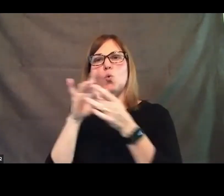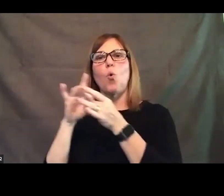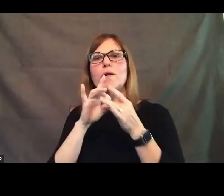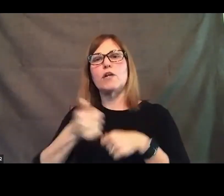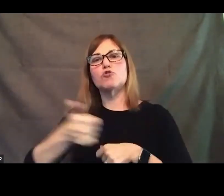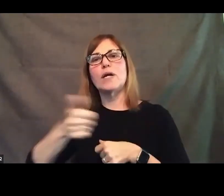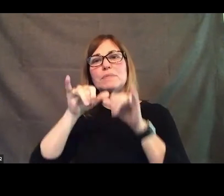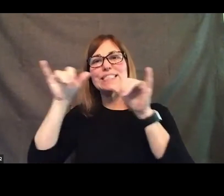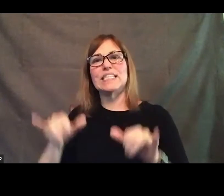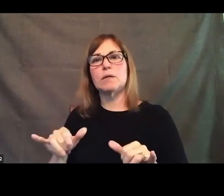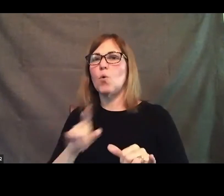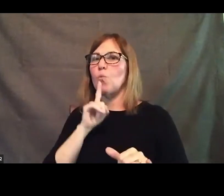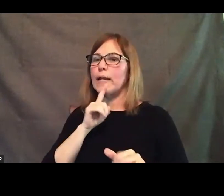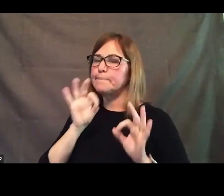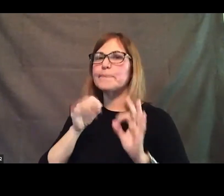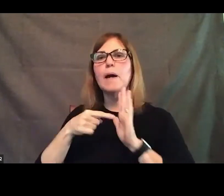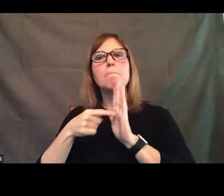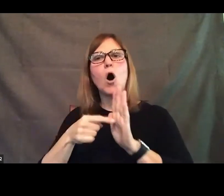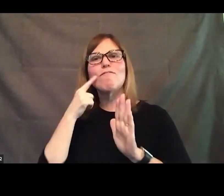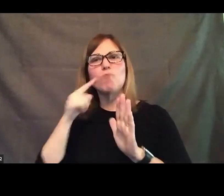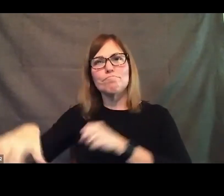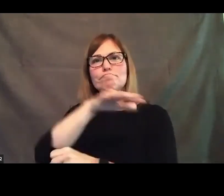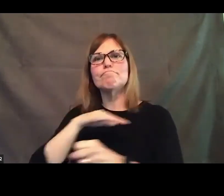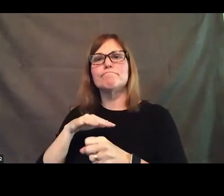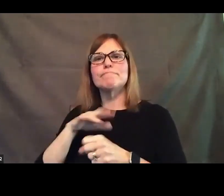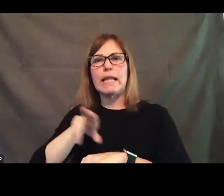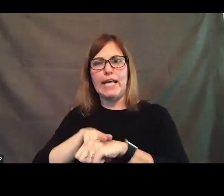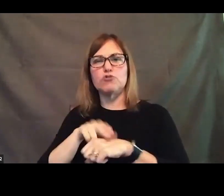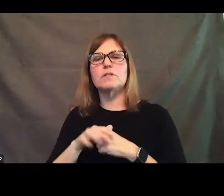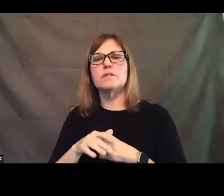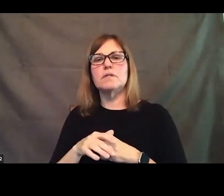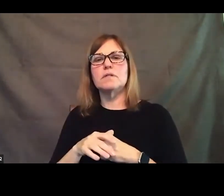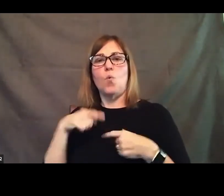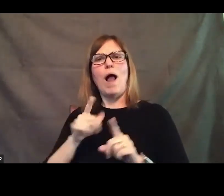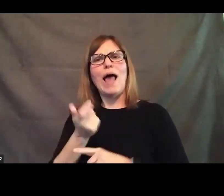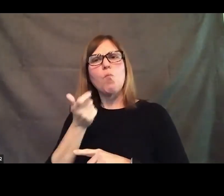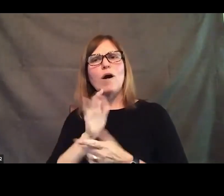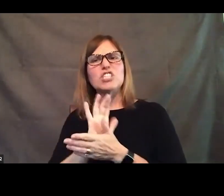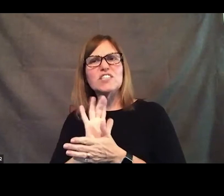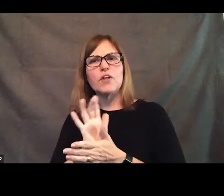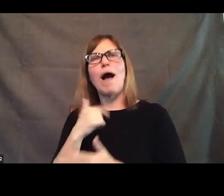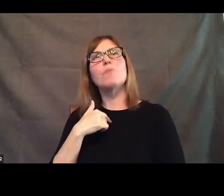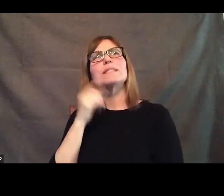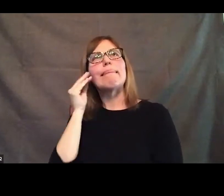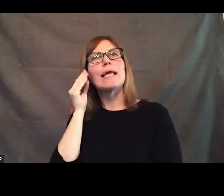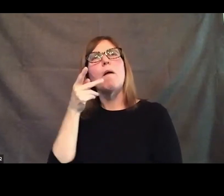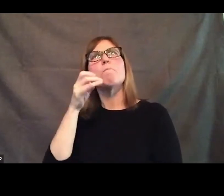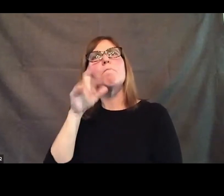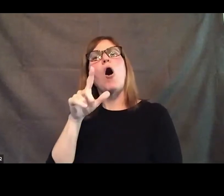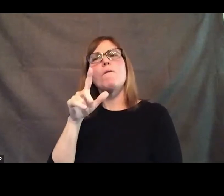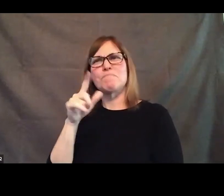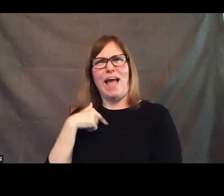systems and a model for the rest of the nation. When I watched this video, I was thinking about Paul. I first met Paul in the